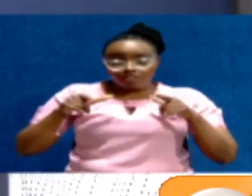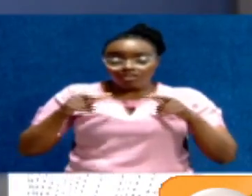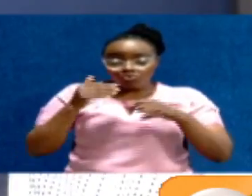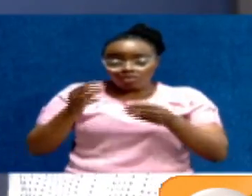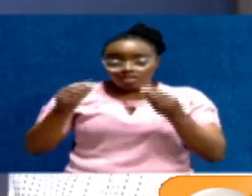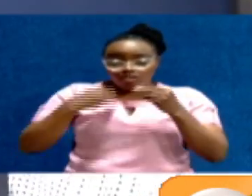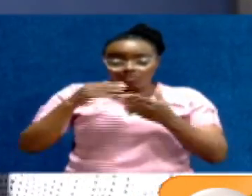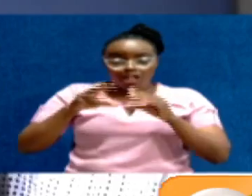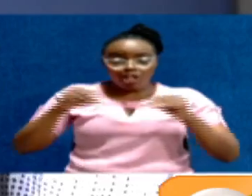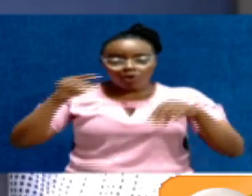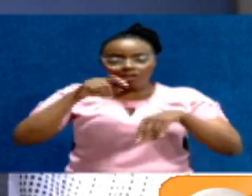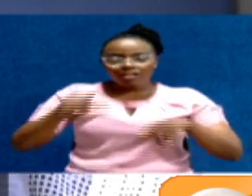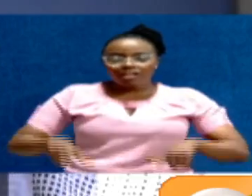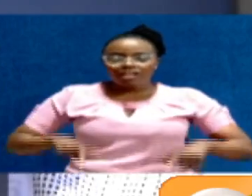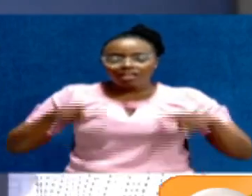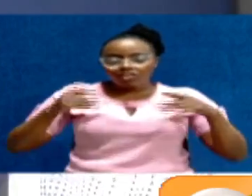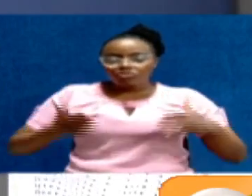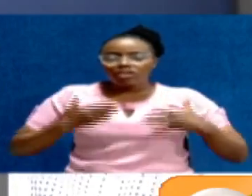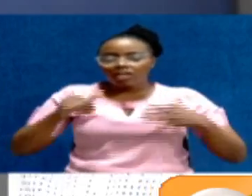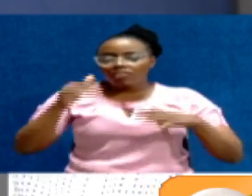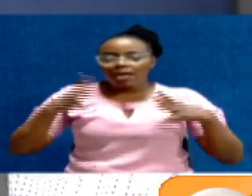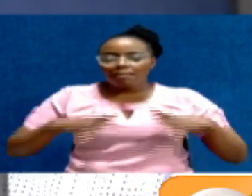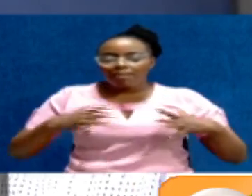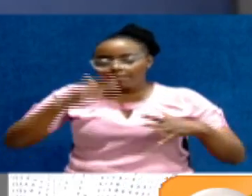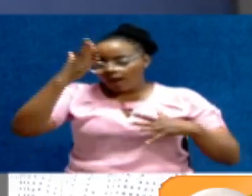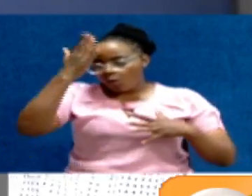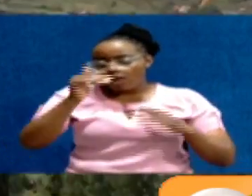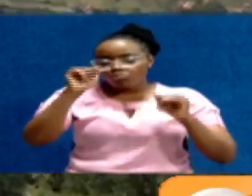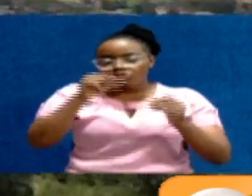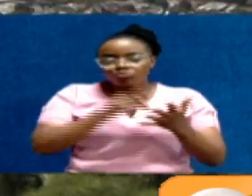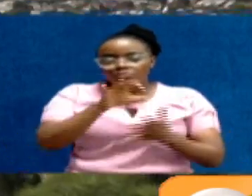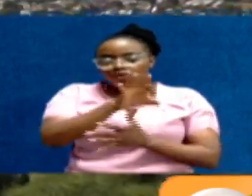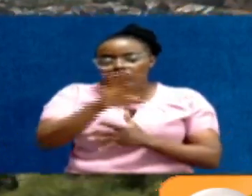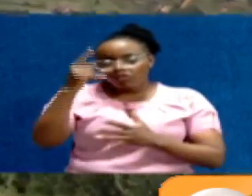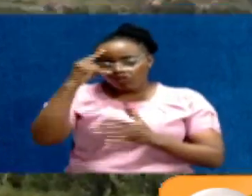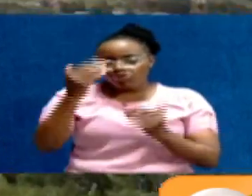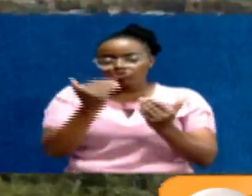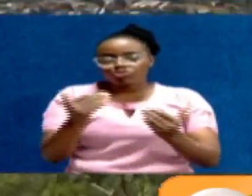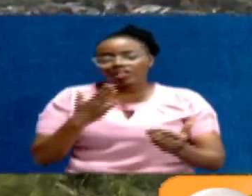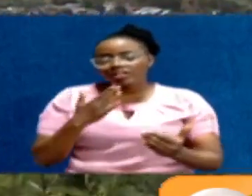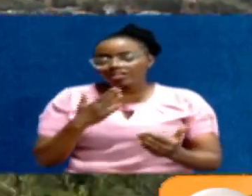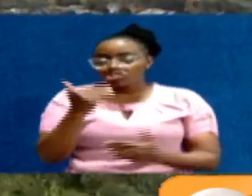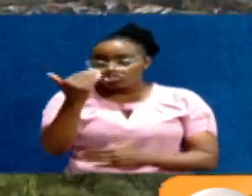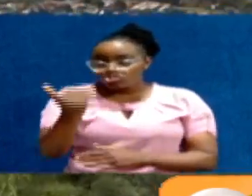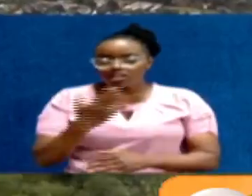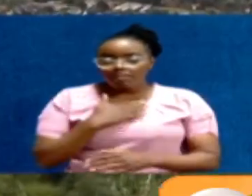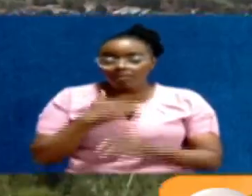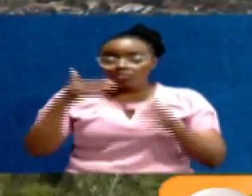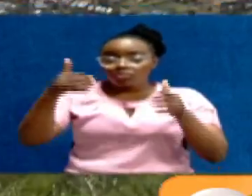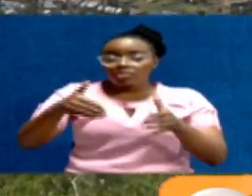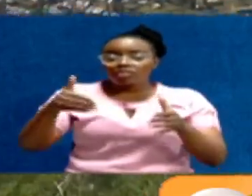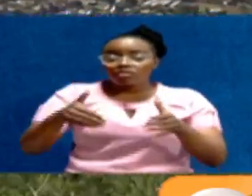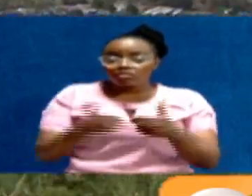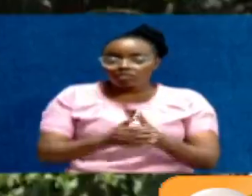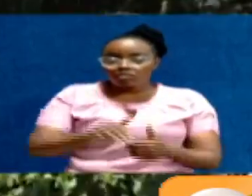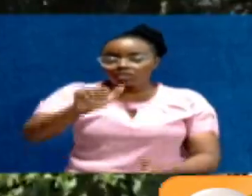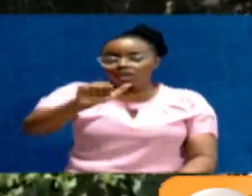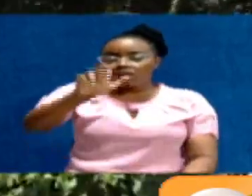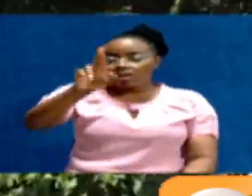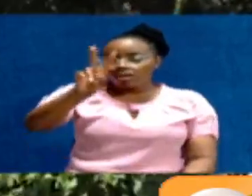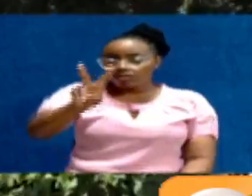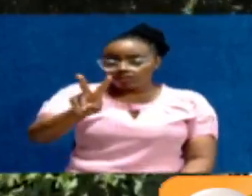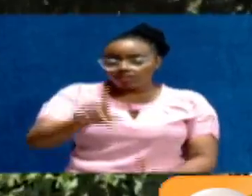madawa, nifurahi na watu wale wengine, ndio nimsomeshe mtoto wangu. Because of availability of